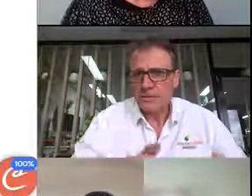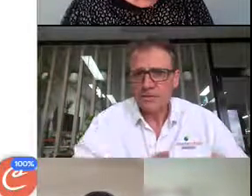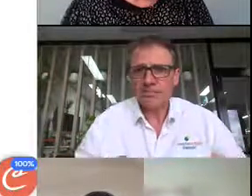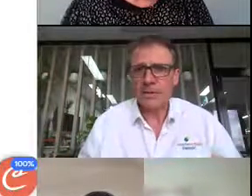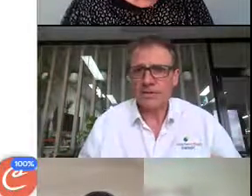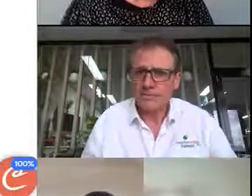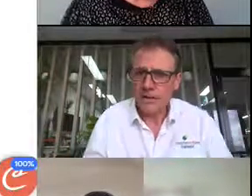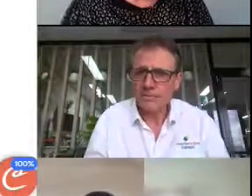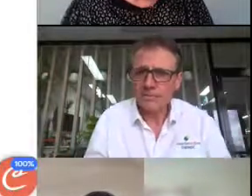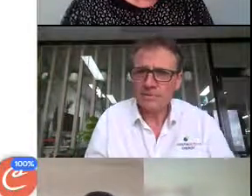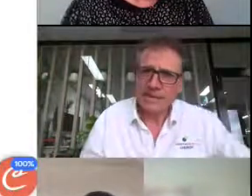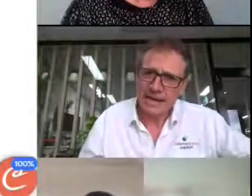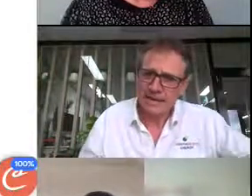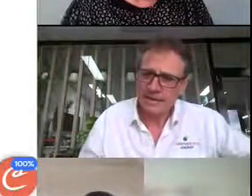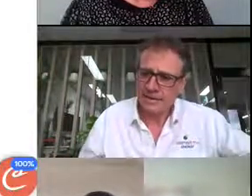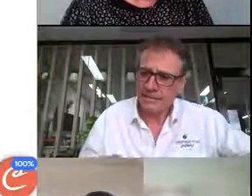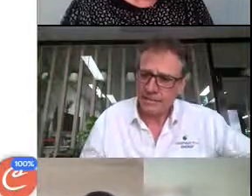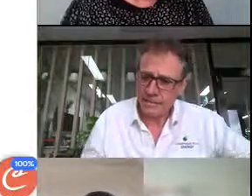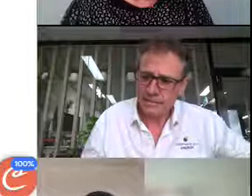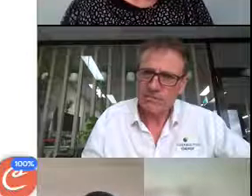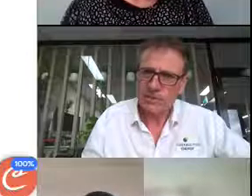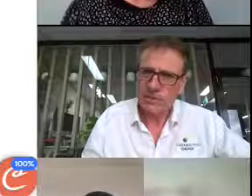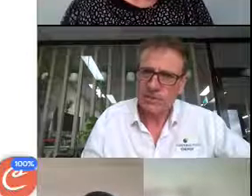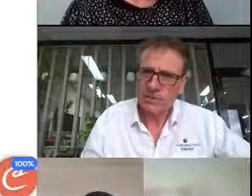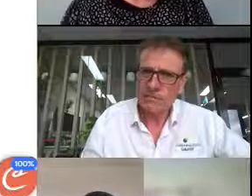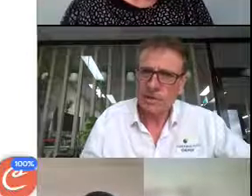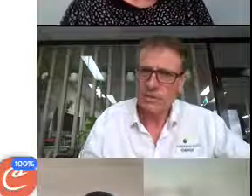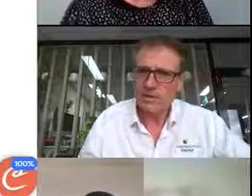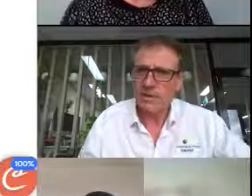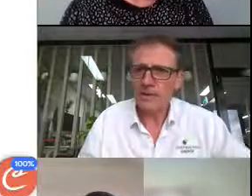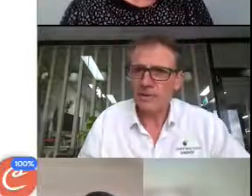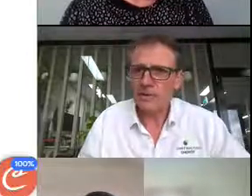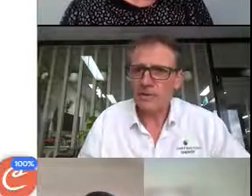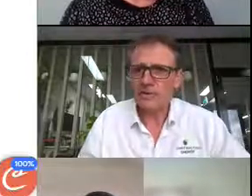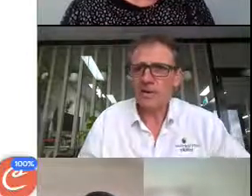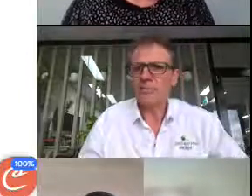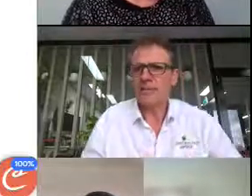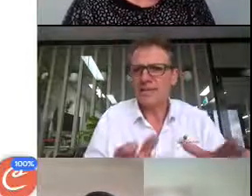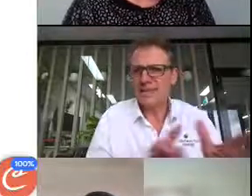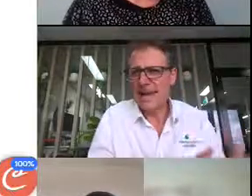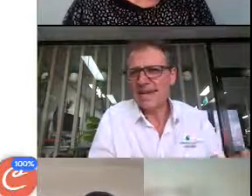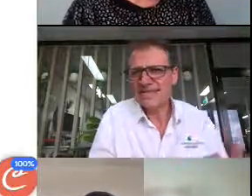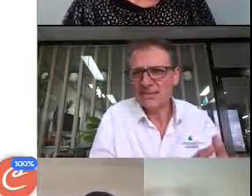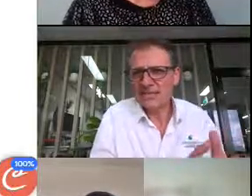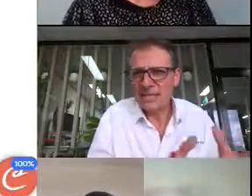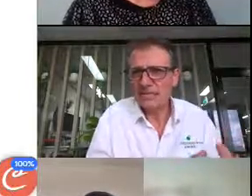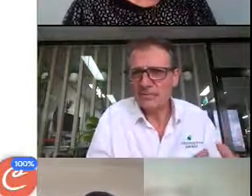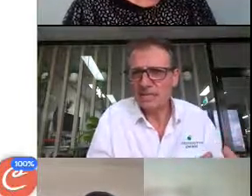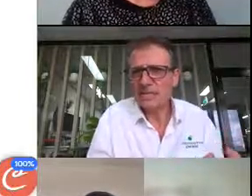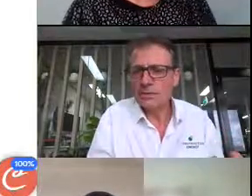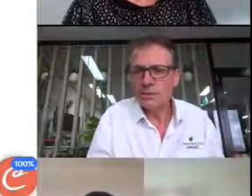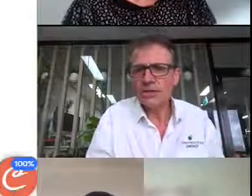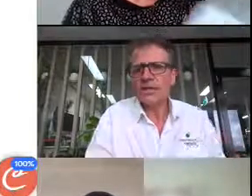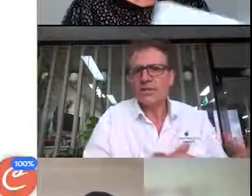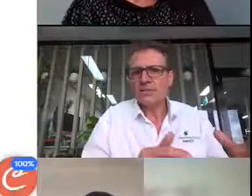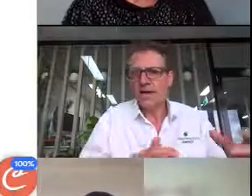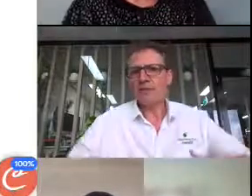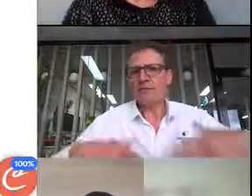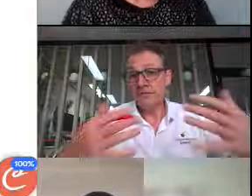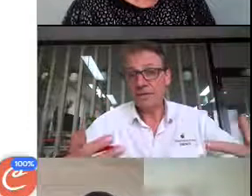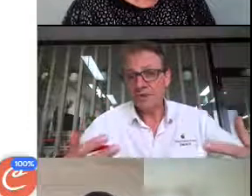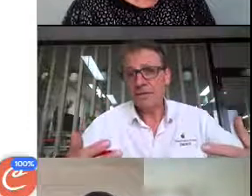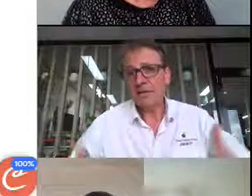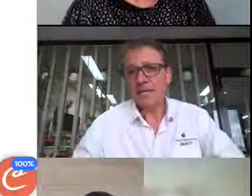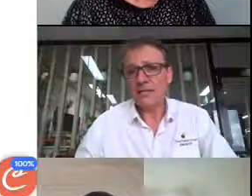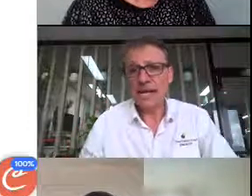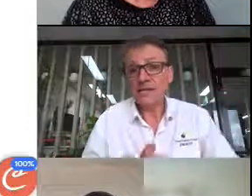a few kilowatts behind these pumps and reduce my exposure to the market when I use the pumps. That sort of doesn't really work. So you